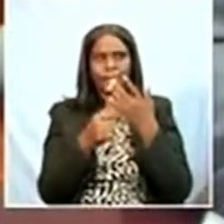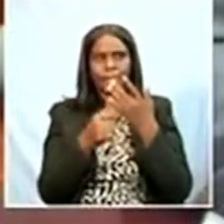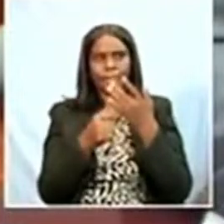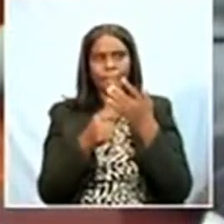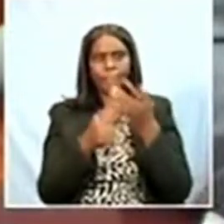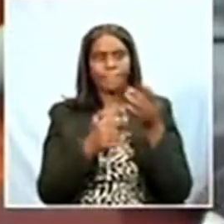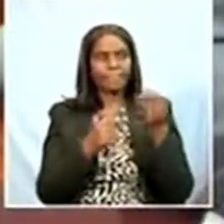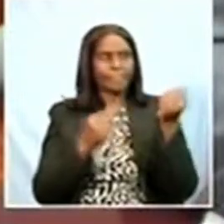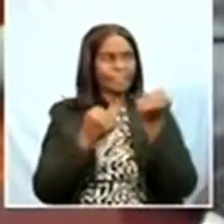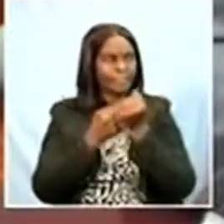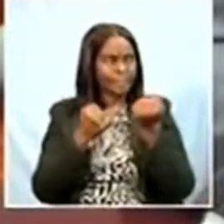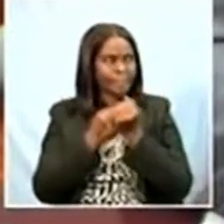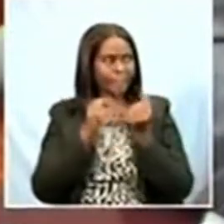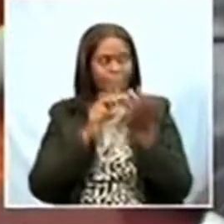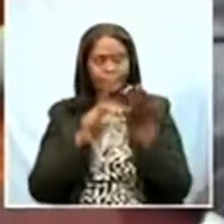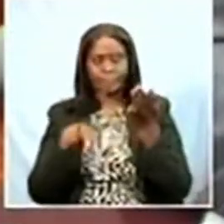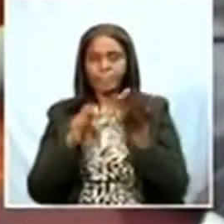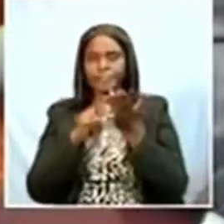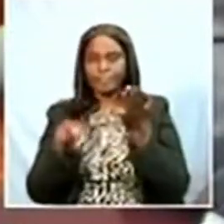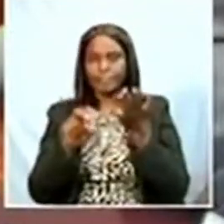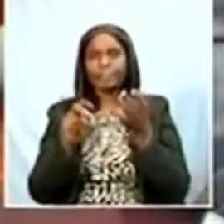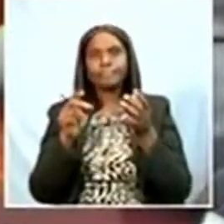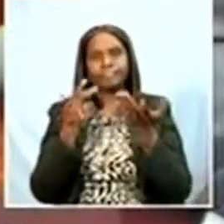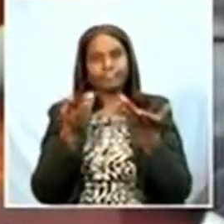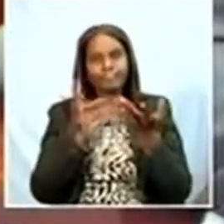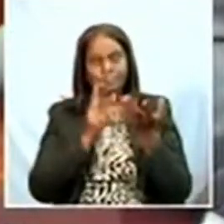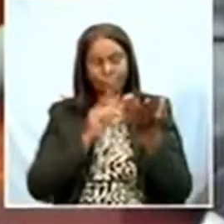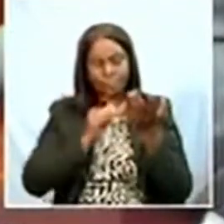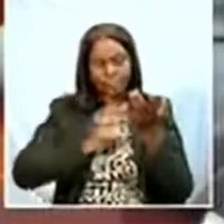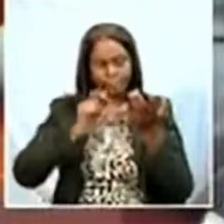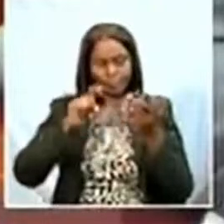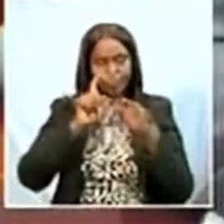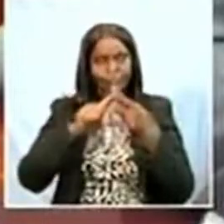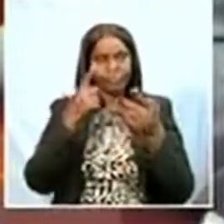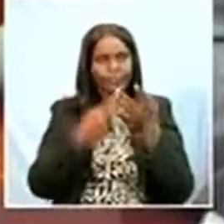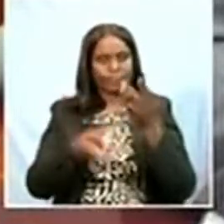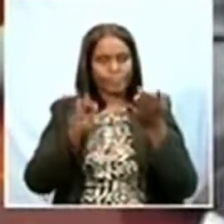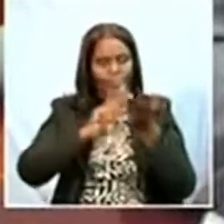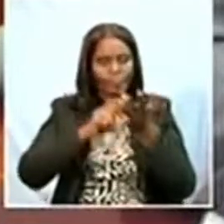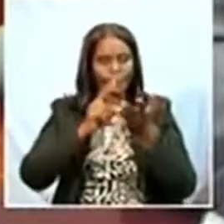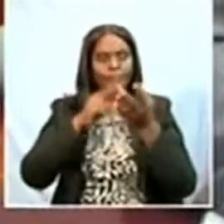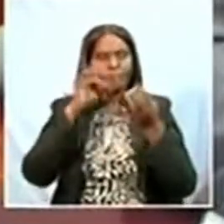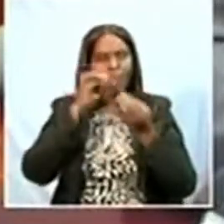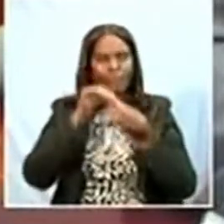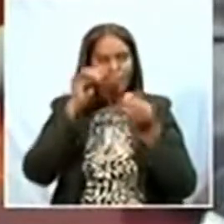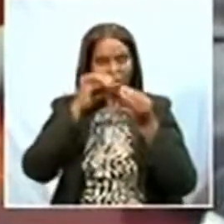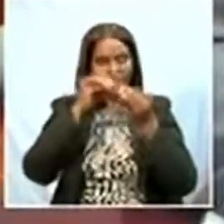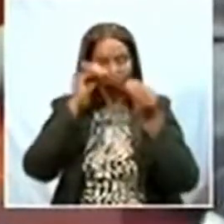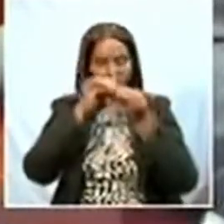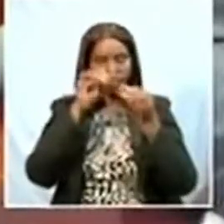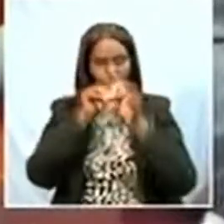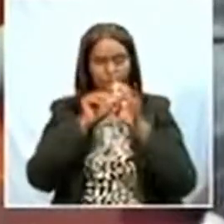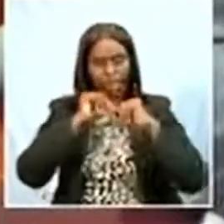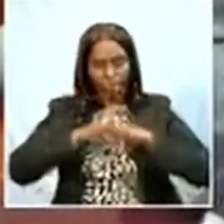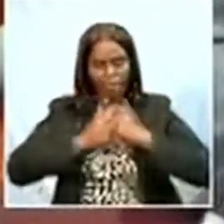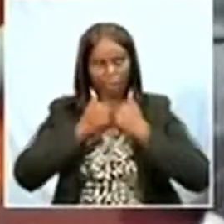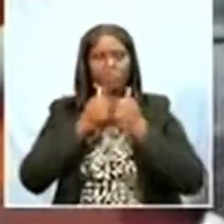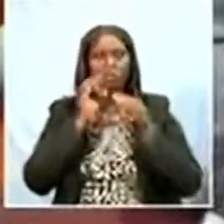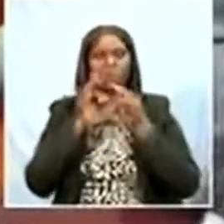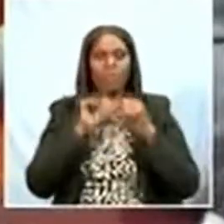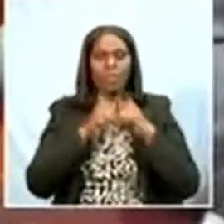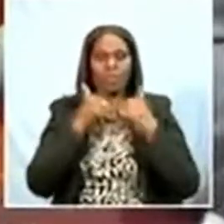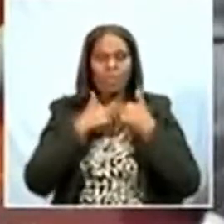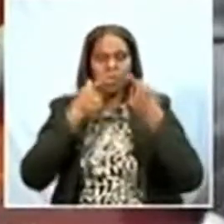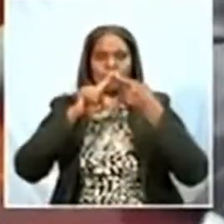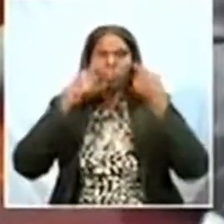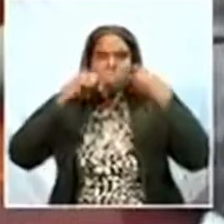finance support. Therefore, we really need to rely more and more on ourselves if we are to succeed